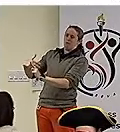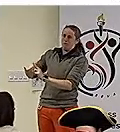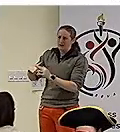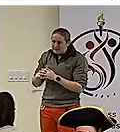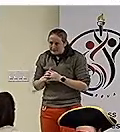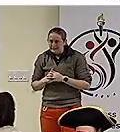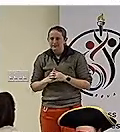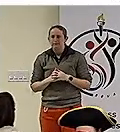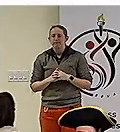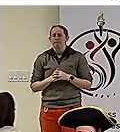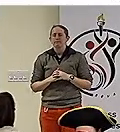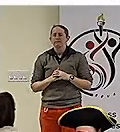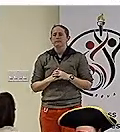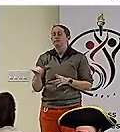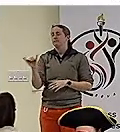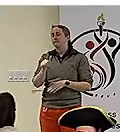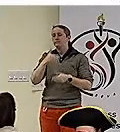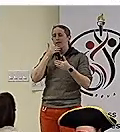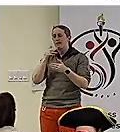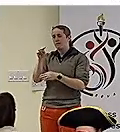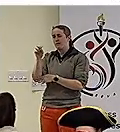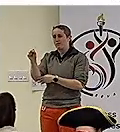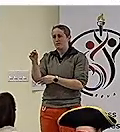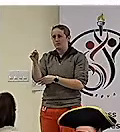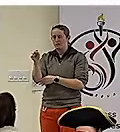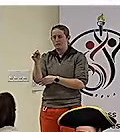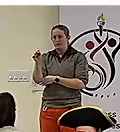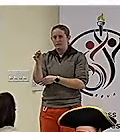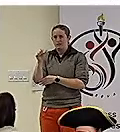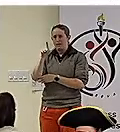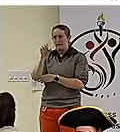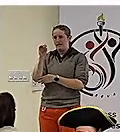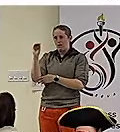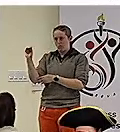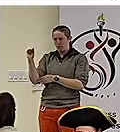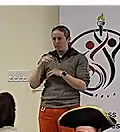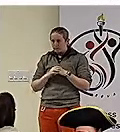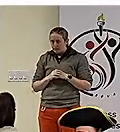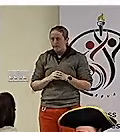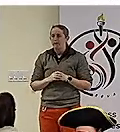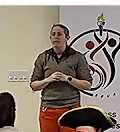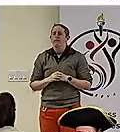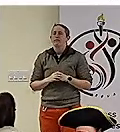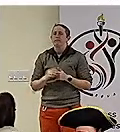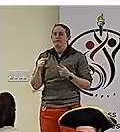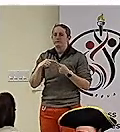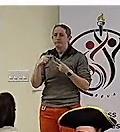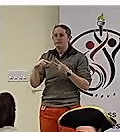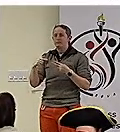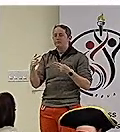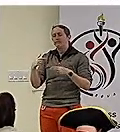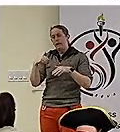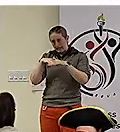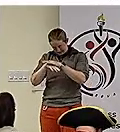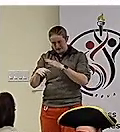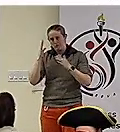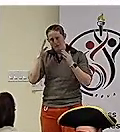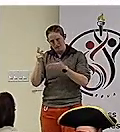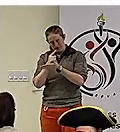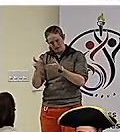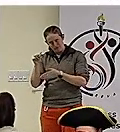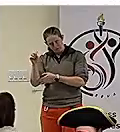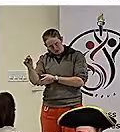meaningful. I also want to thank the Nova Scotia League for Equal Opportunities and Access Awareness Week Nova Scotia for the important